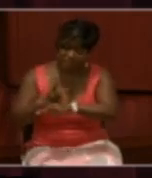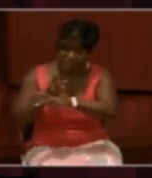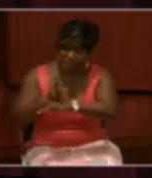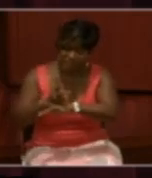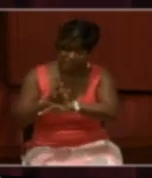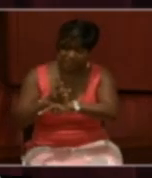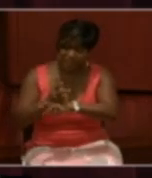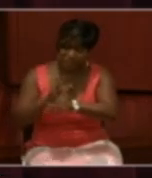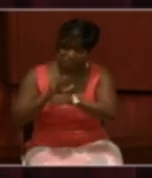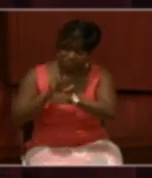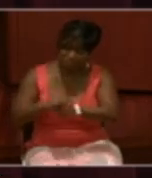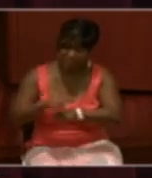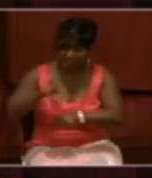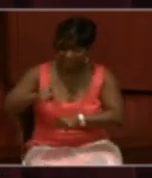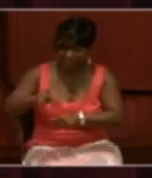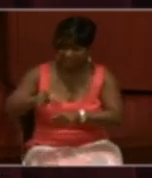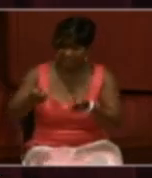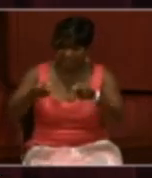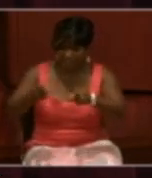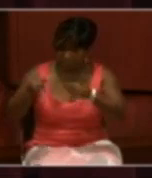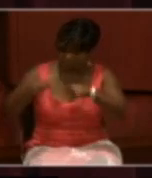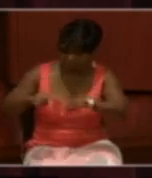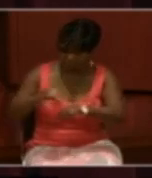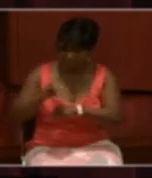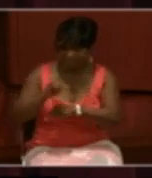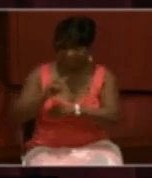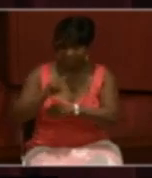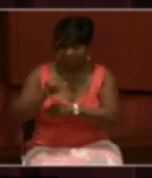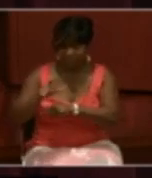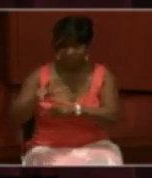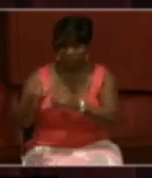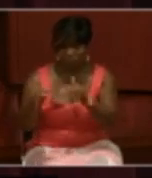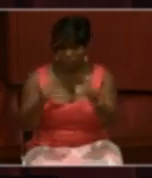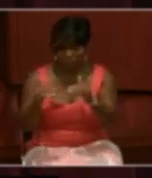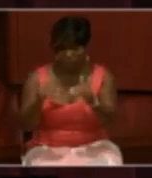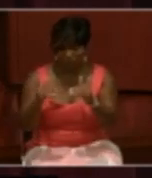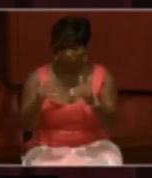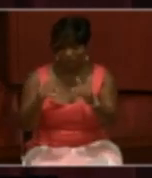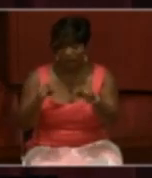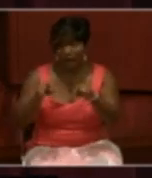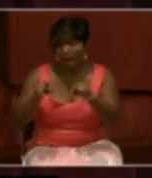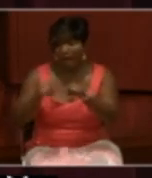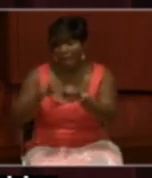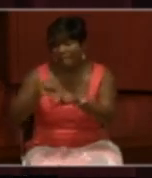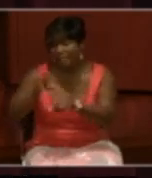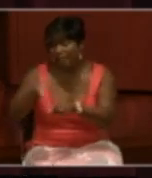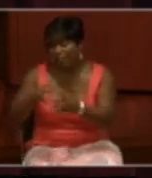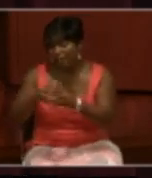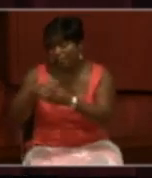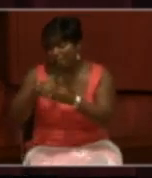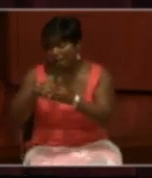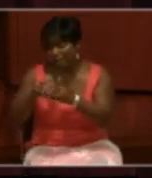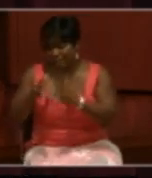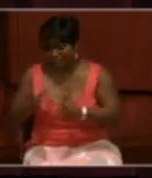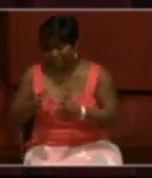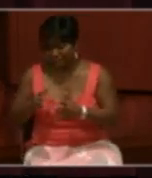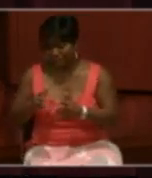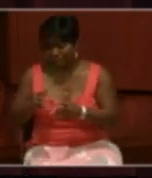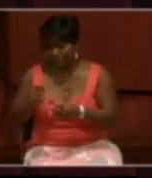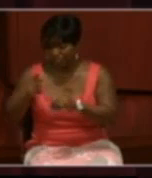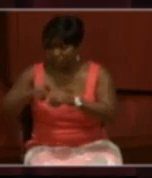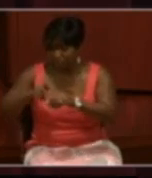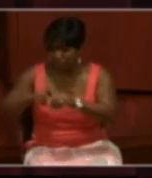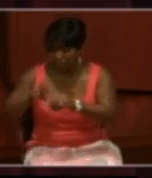occurring during the Civil War. As African Americans began to participate in the U.S.